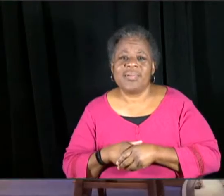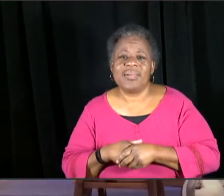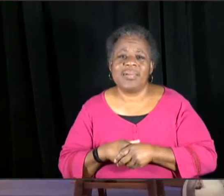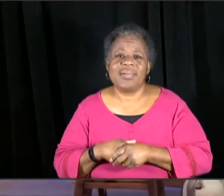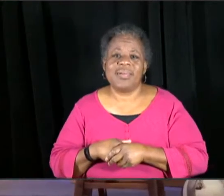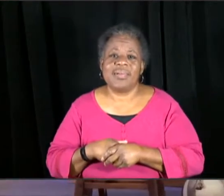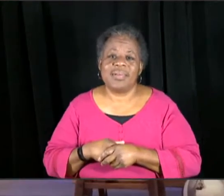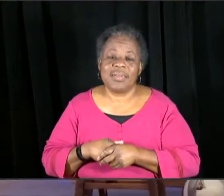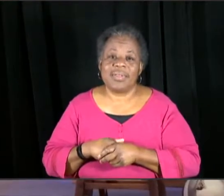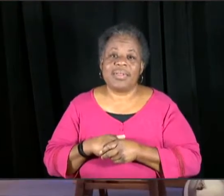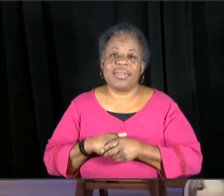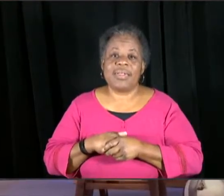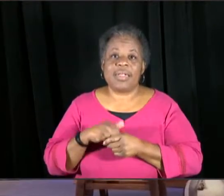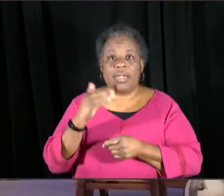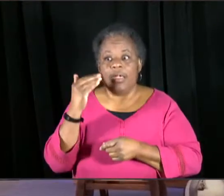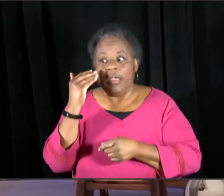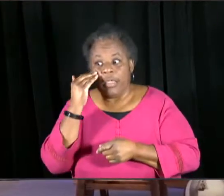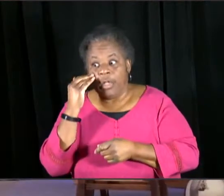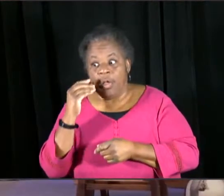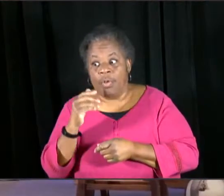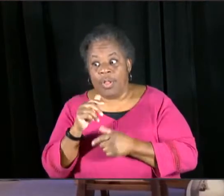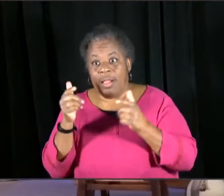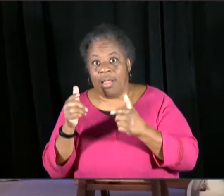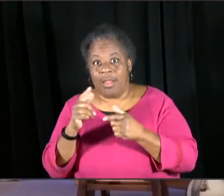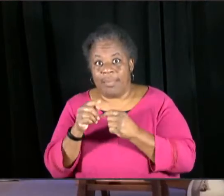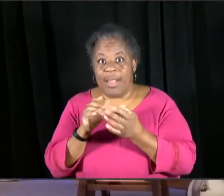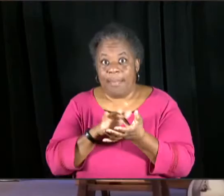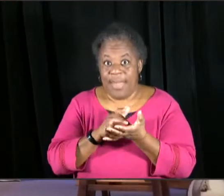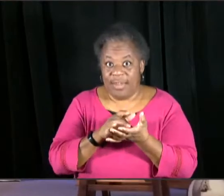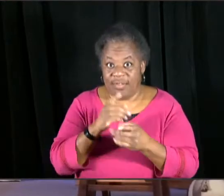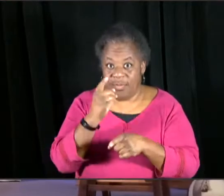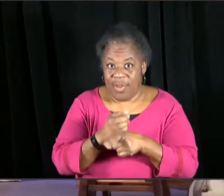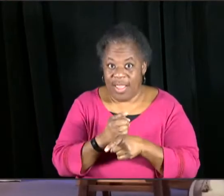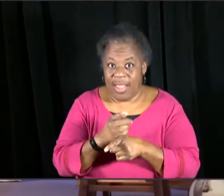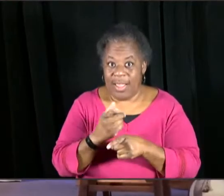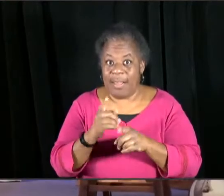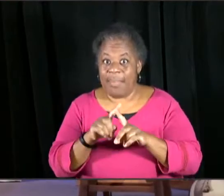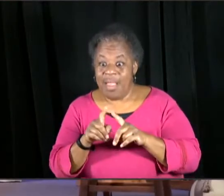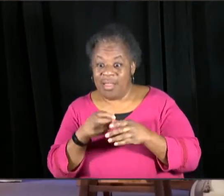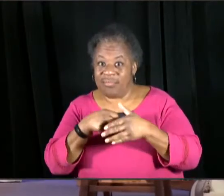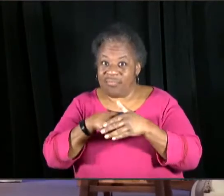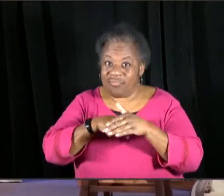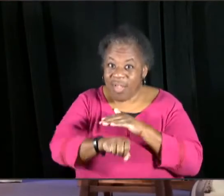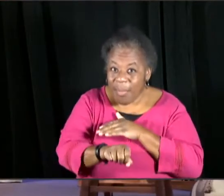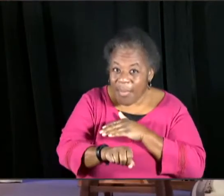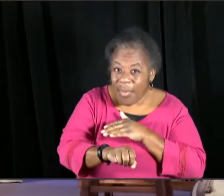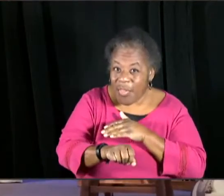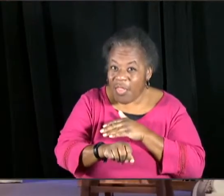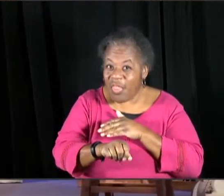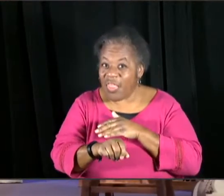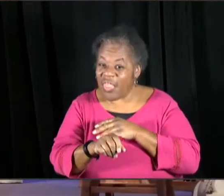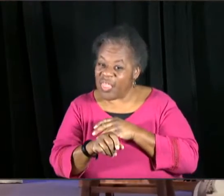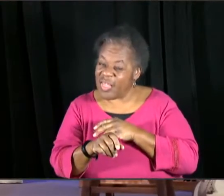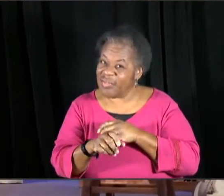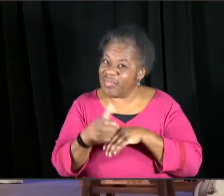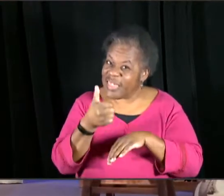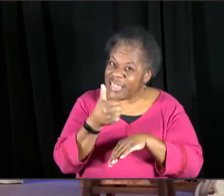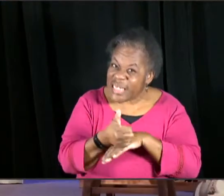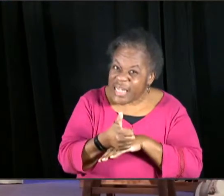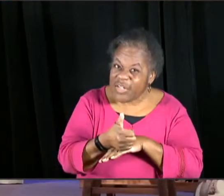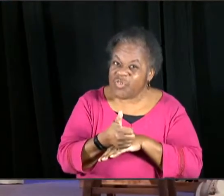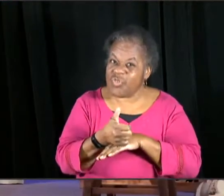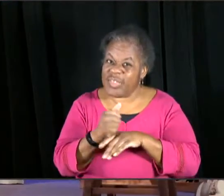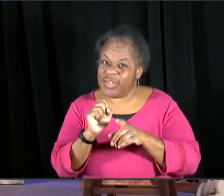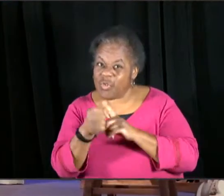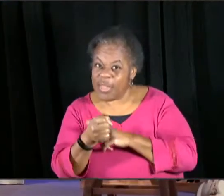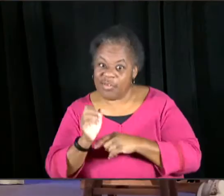Now, we know a lot about medicine, that's true, but childbirth and infancy are two of the most dangerous conditions in our